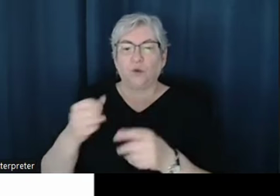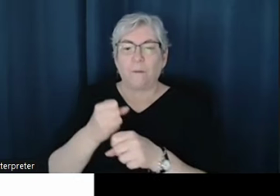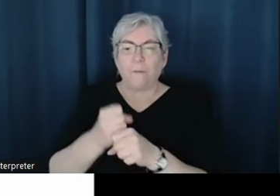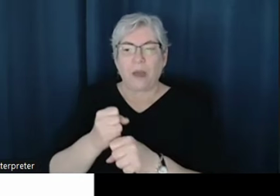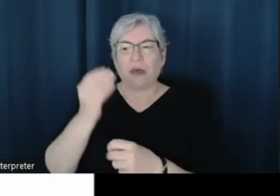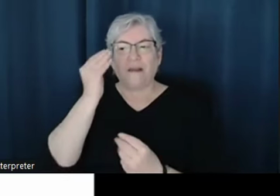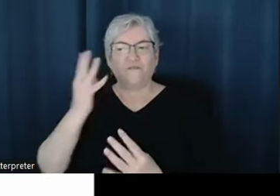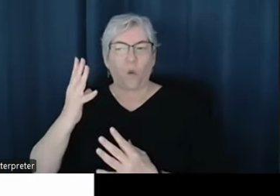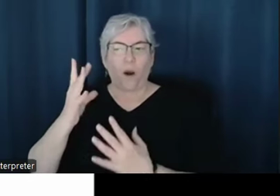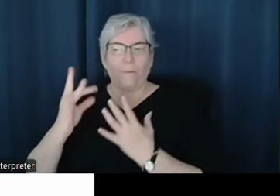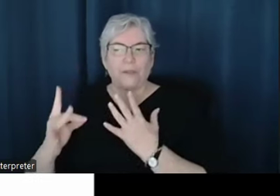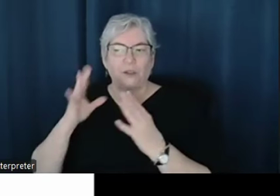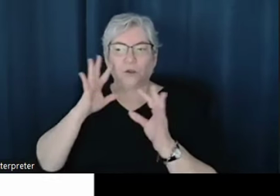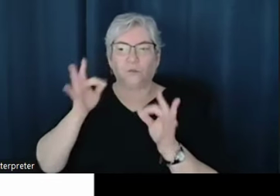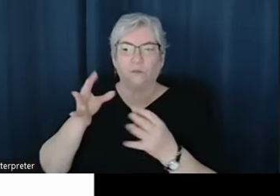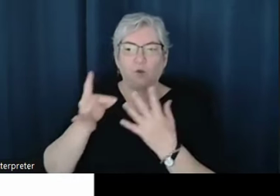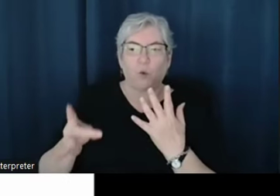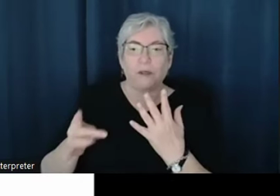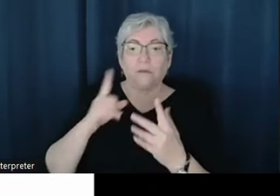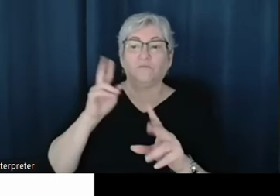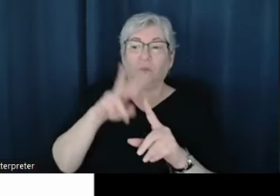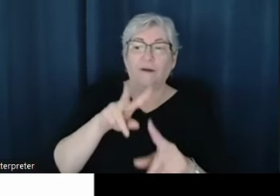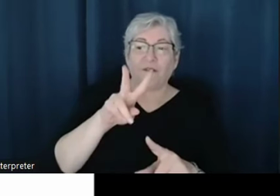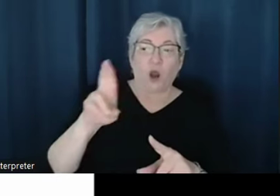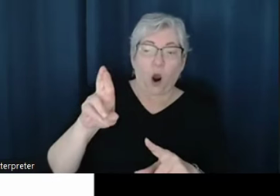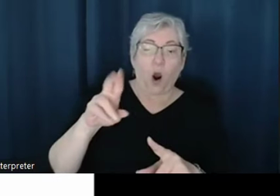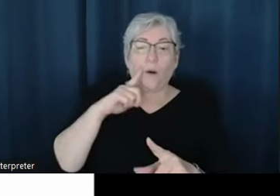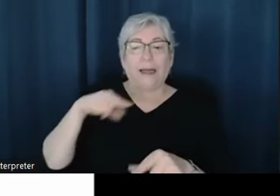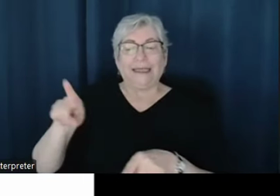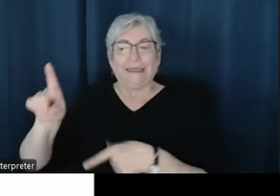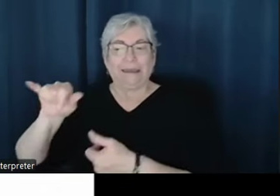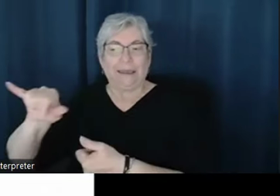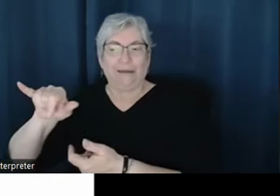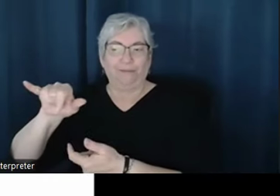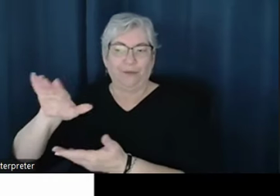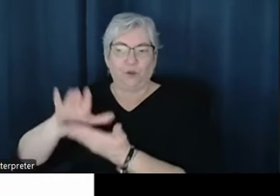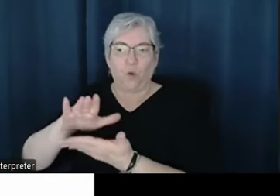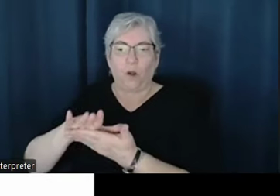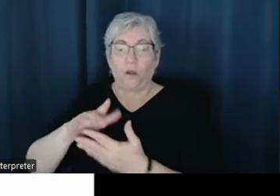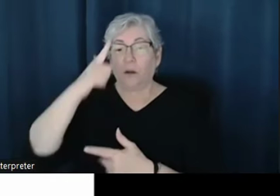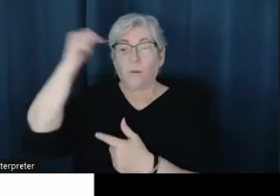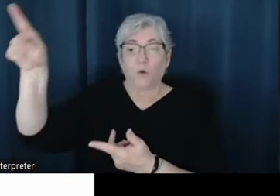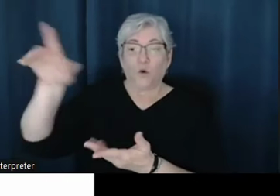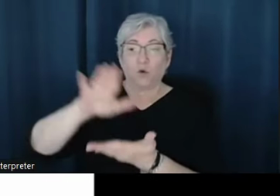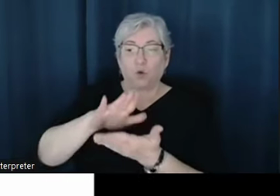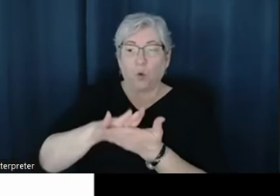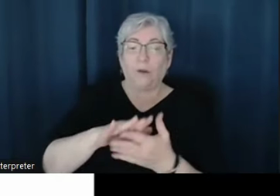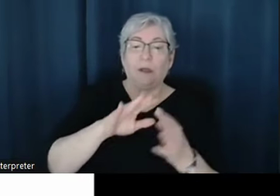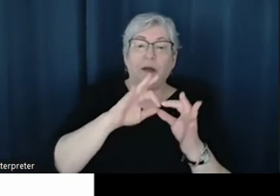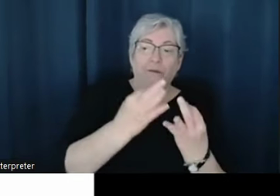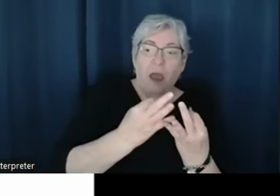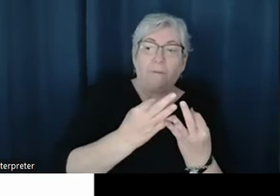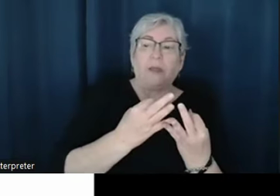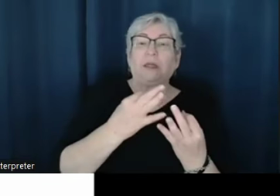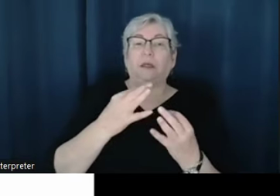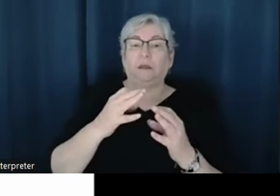informed choice on whether to apply for VR services while still in school. It's up to the school, the student, and the family to decide when